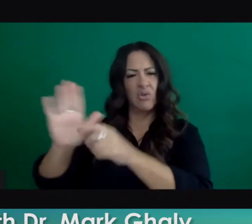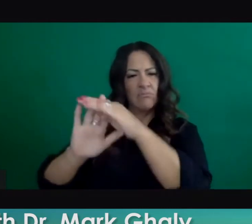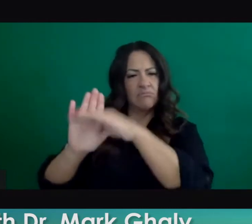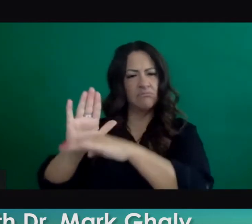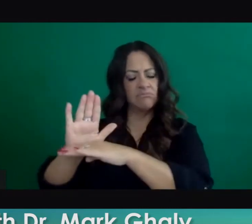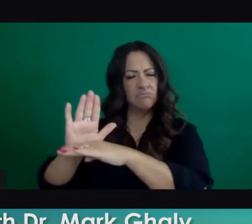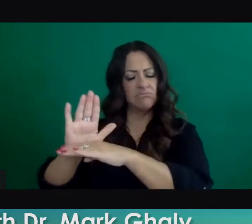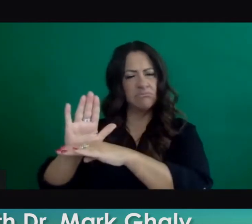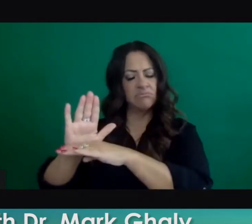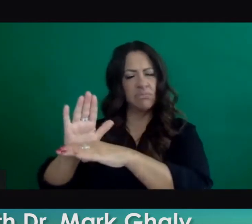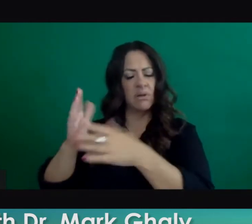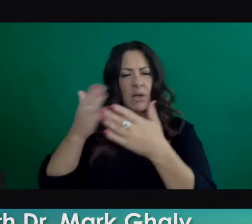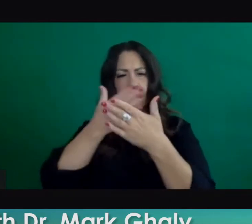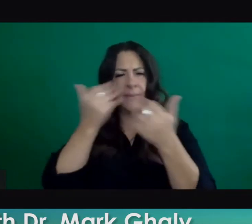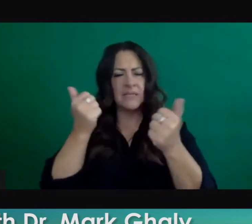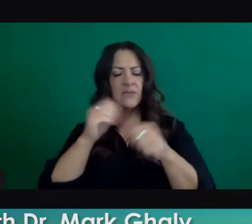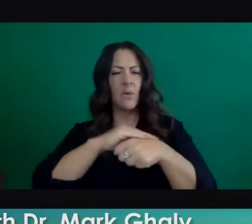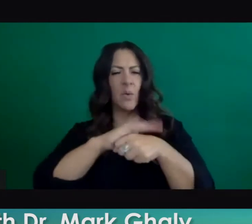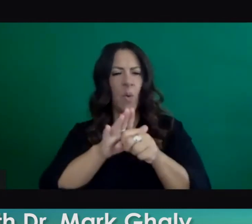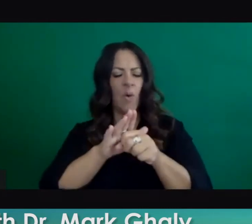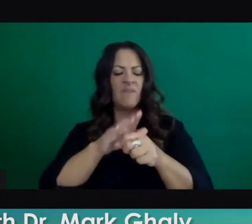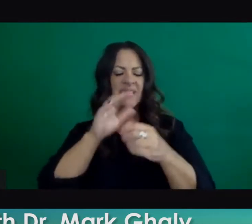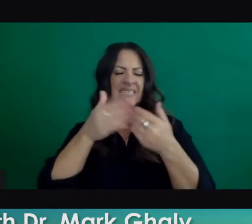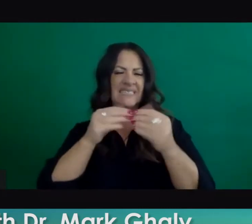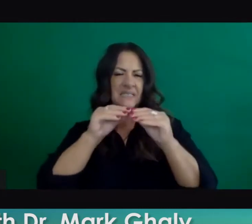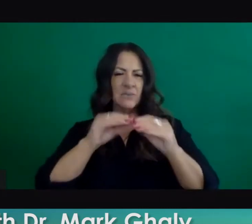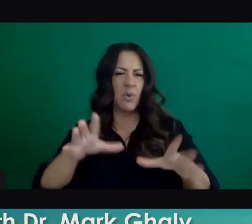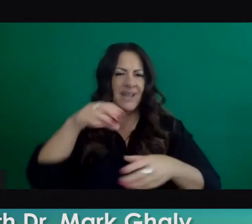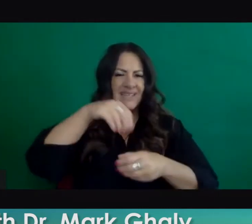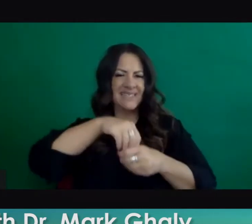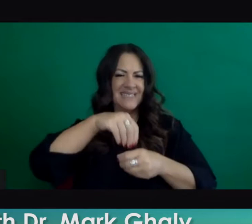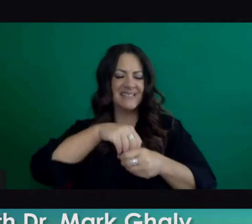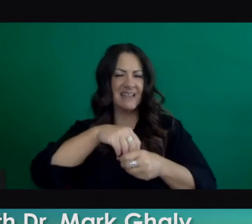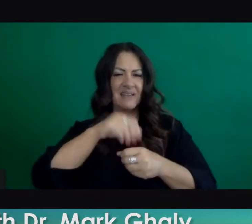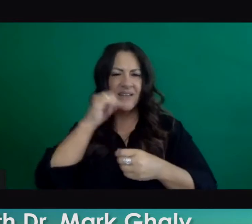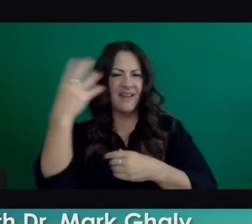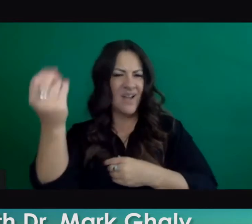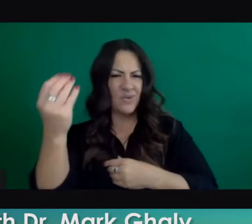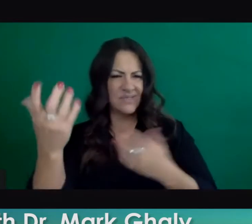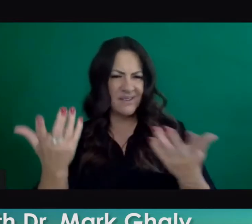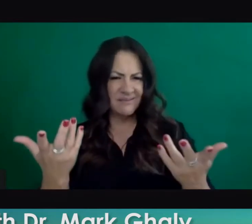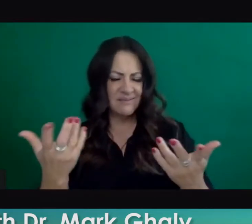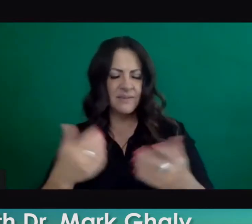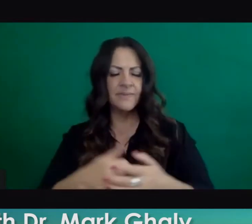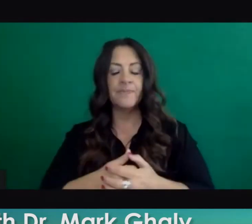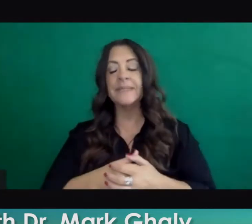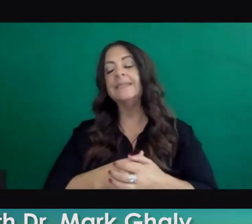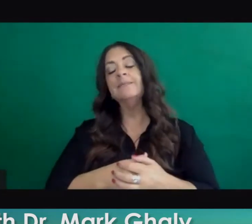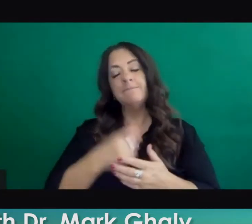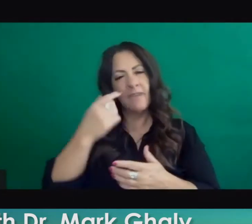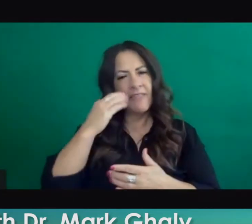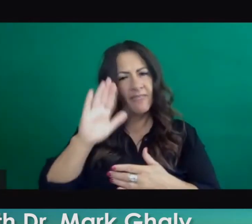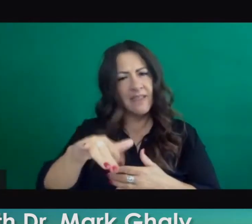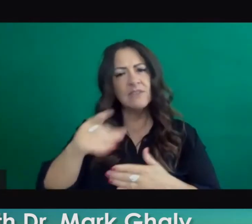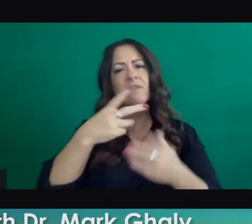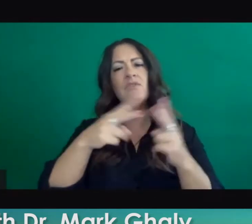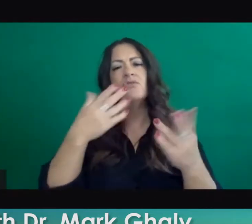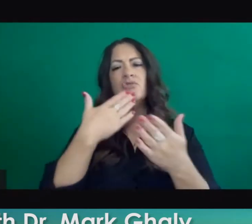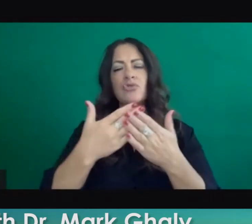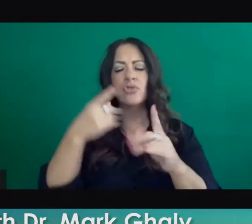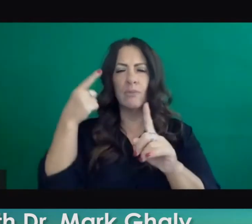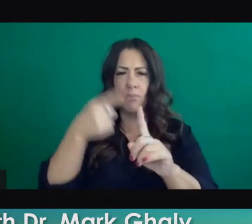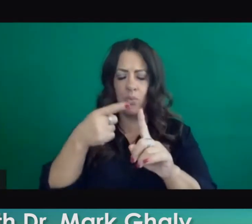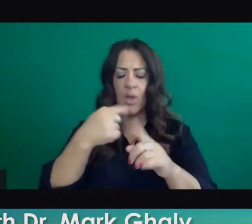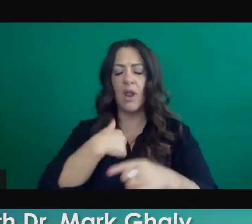COVID can spread much more easily indoors. Yeah, I think it's a very important point, and we